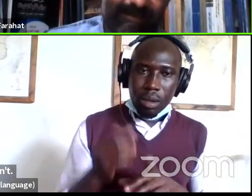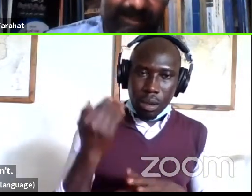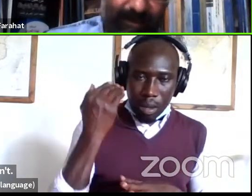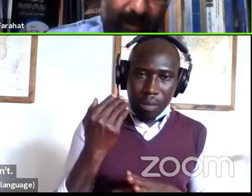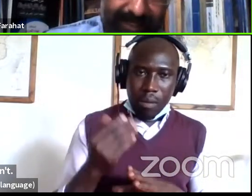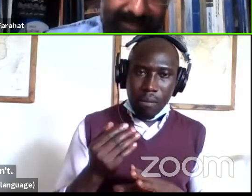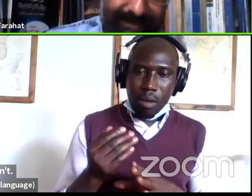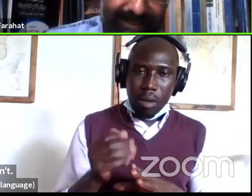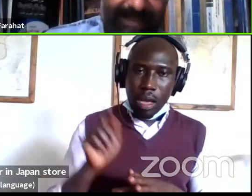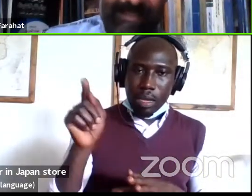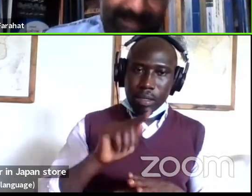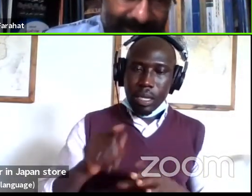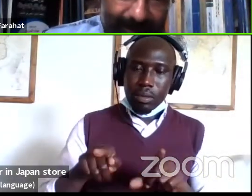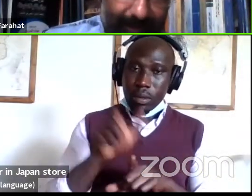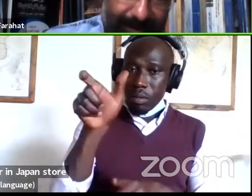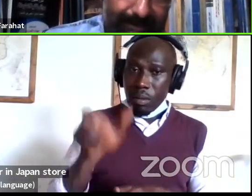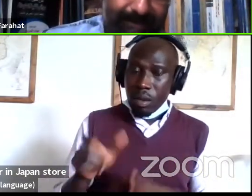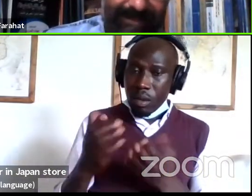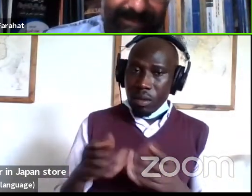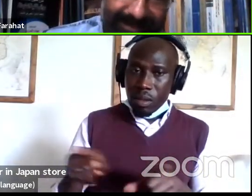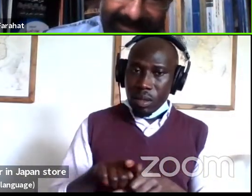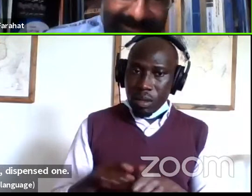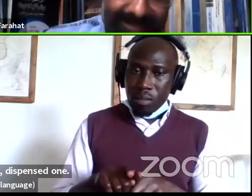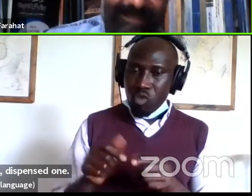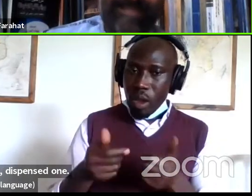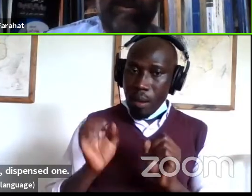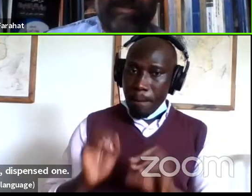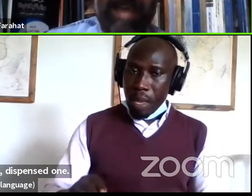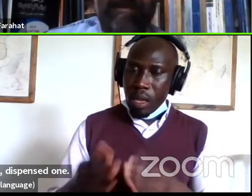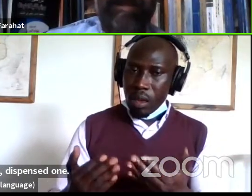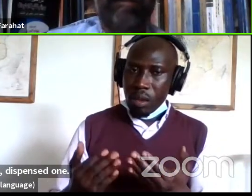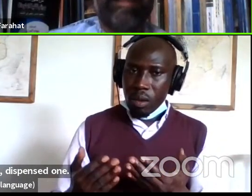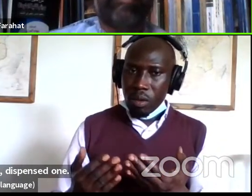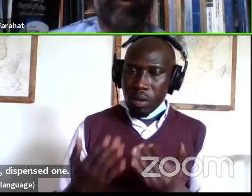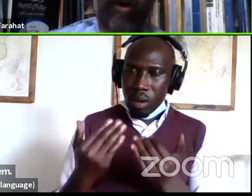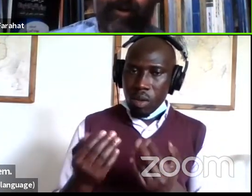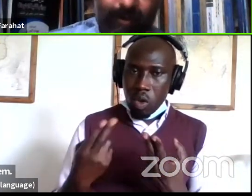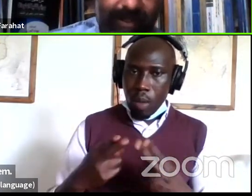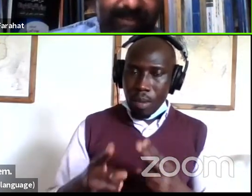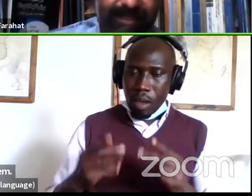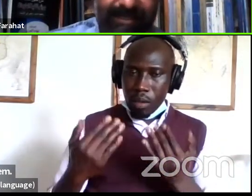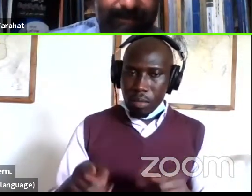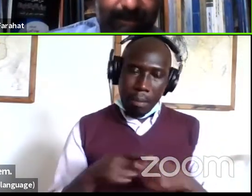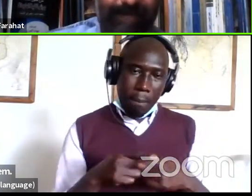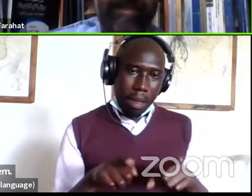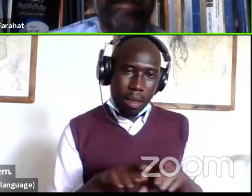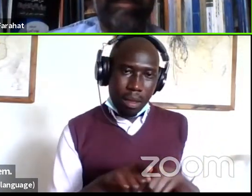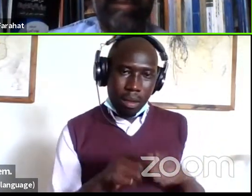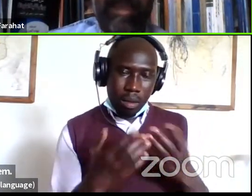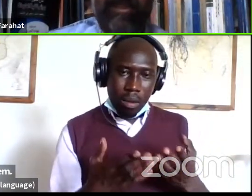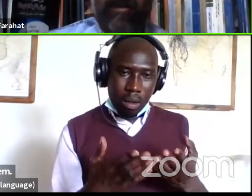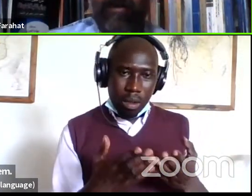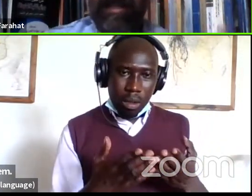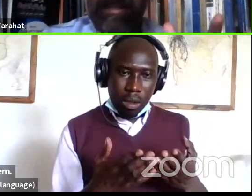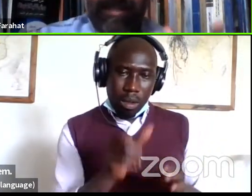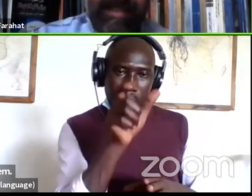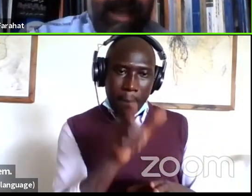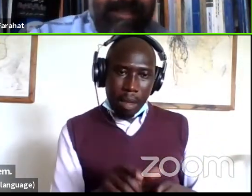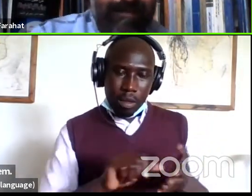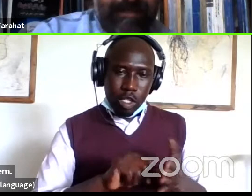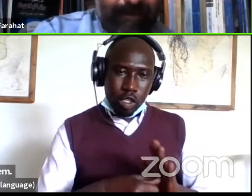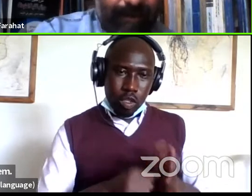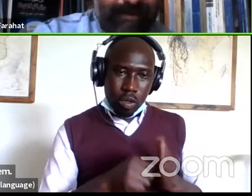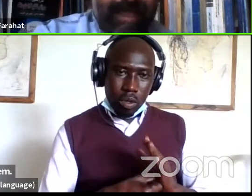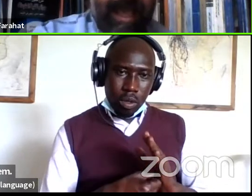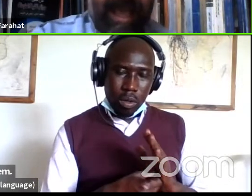cancelled the first one. This is not a problem. It always happens, but also what's the important issue, the